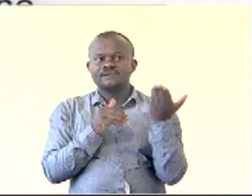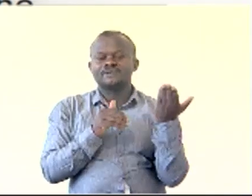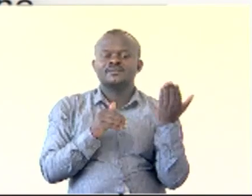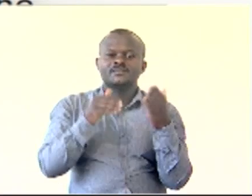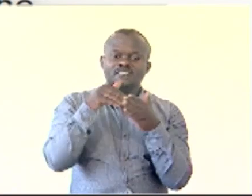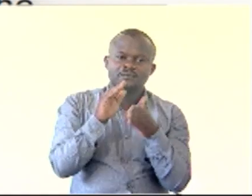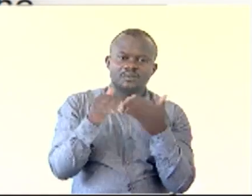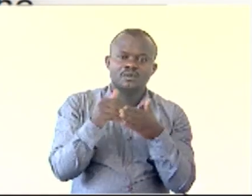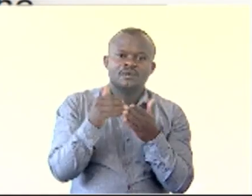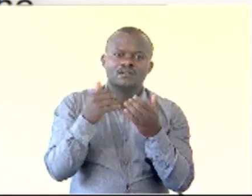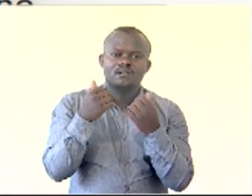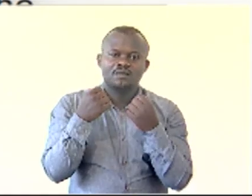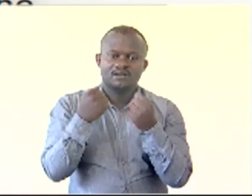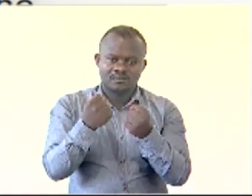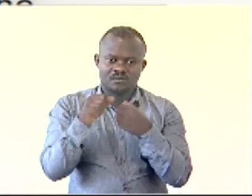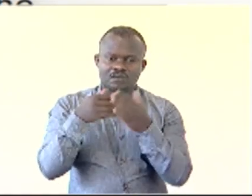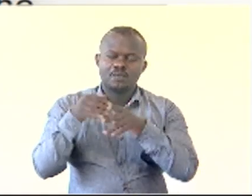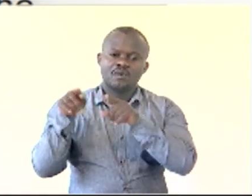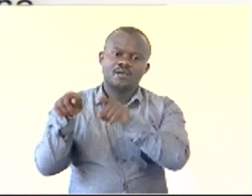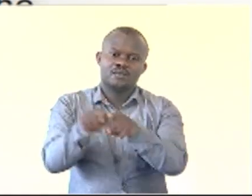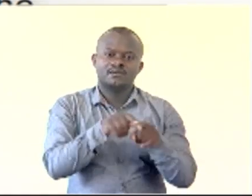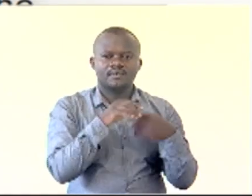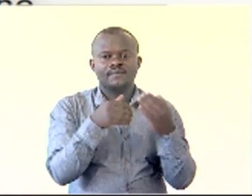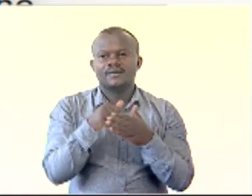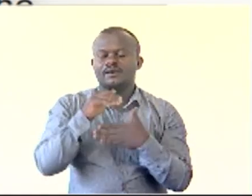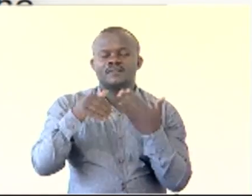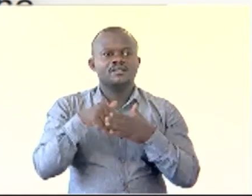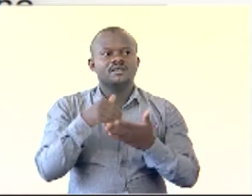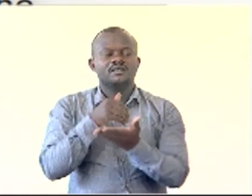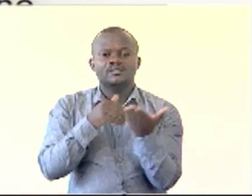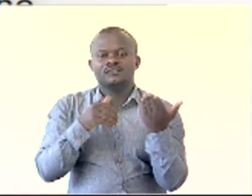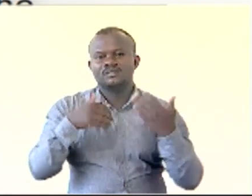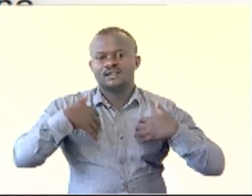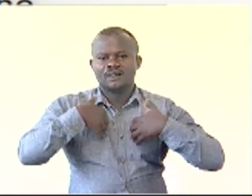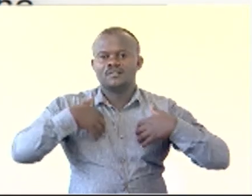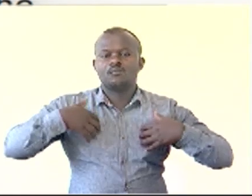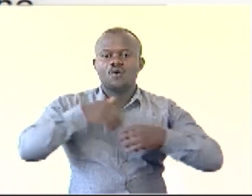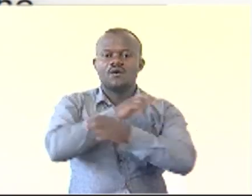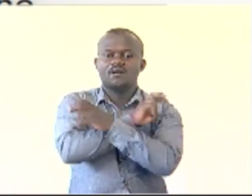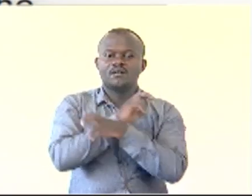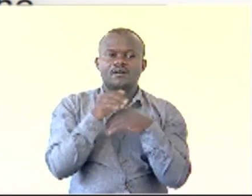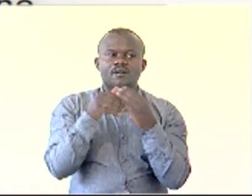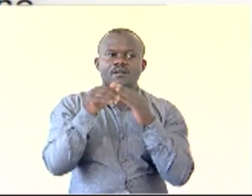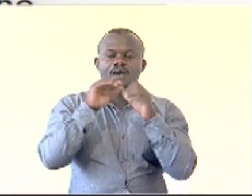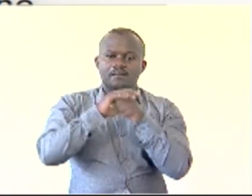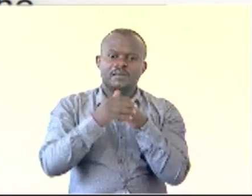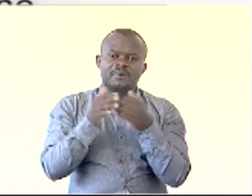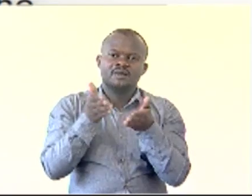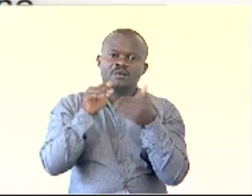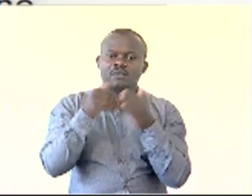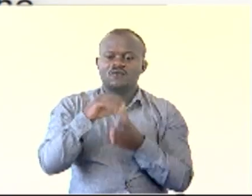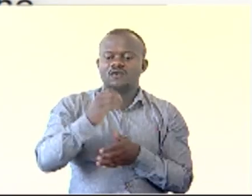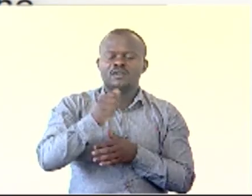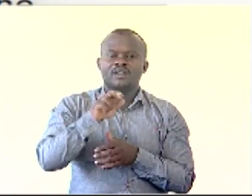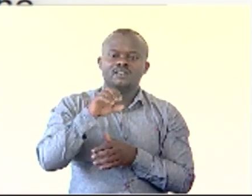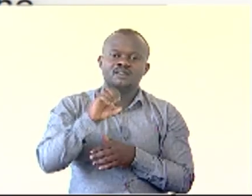more abundant, it is more common in all animal skeleton. So all animal skeleton are made up of calcium and